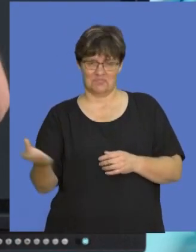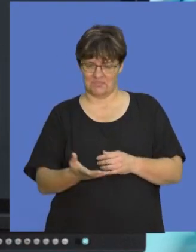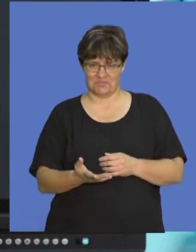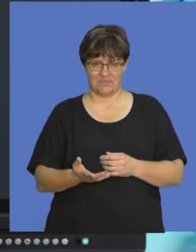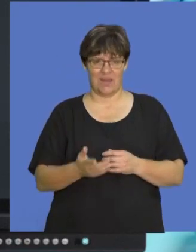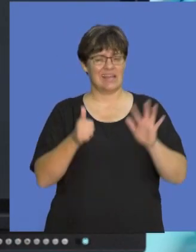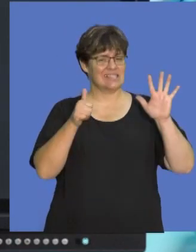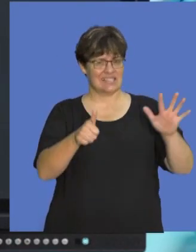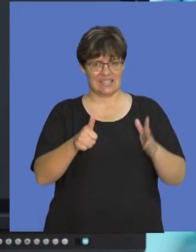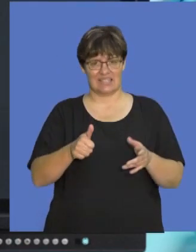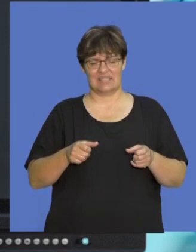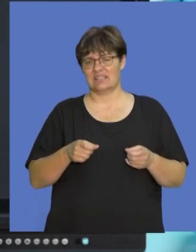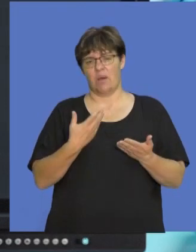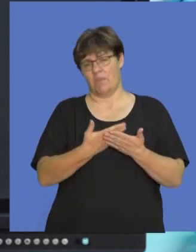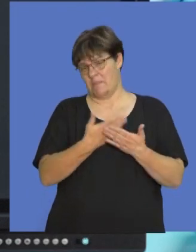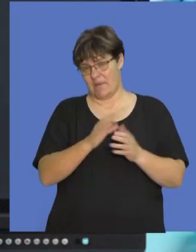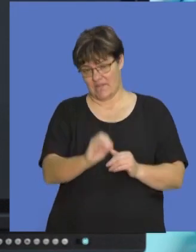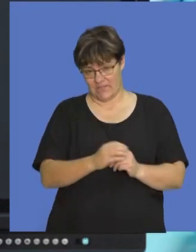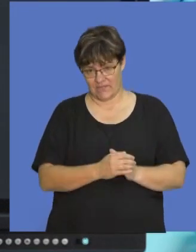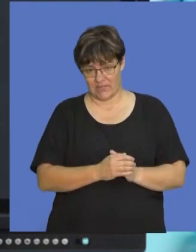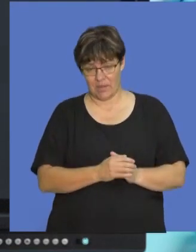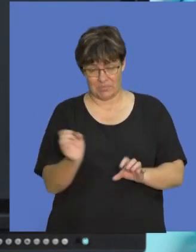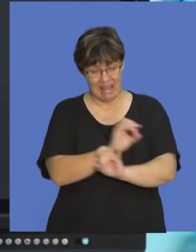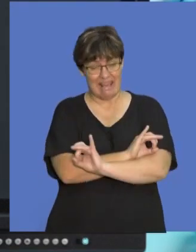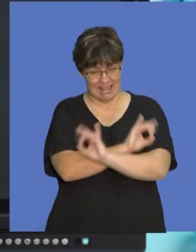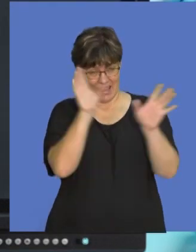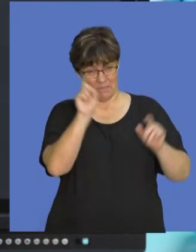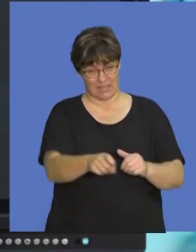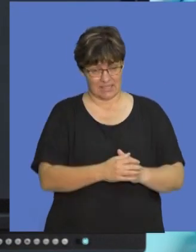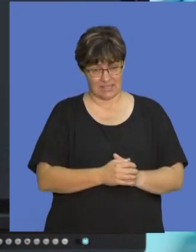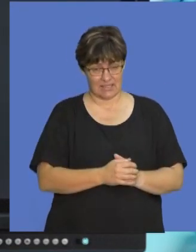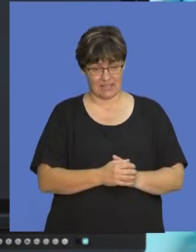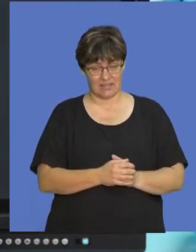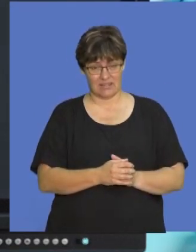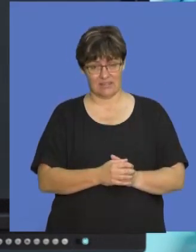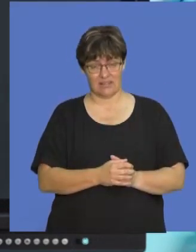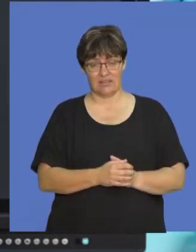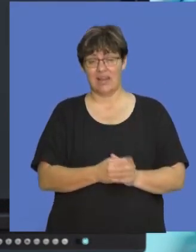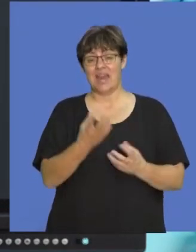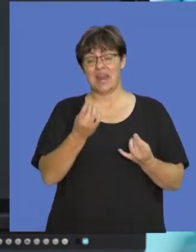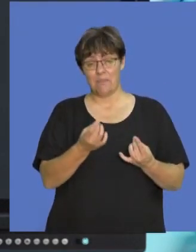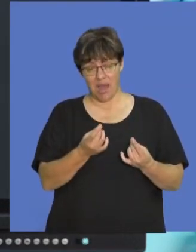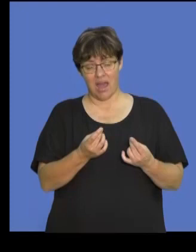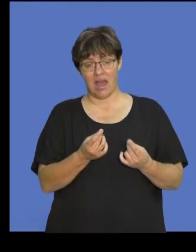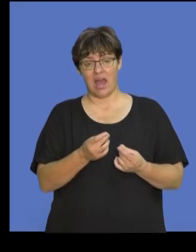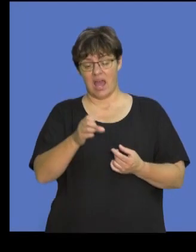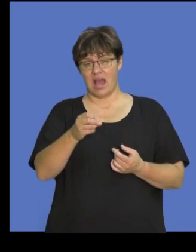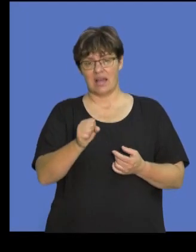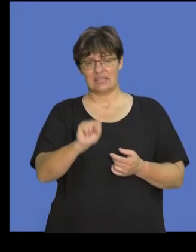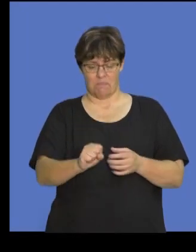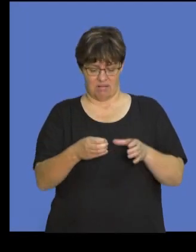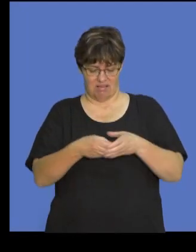that makes up the sample space. Be very clear about this. The number in the sample space,